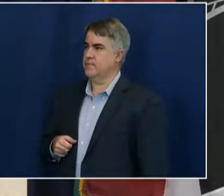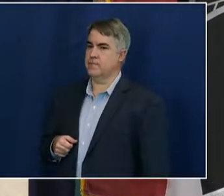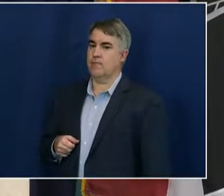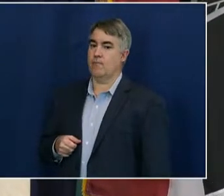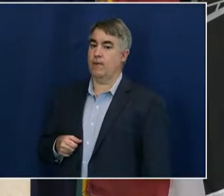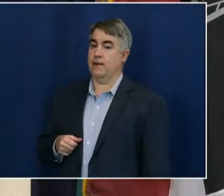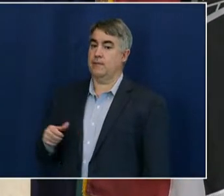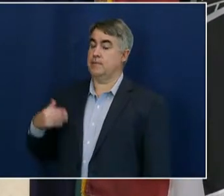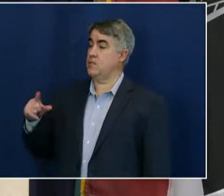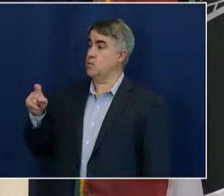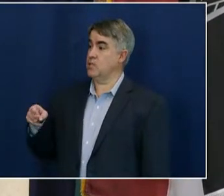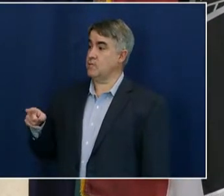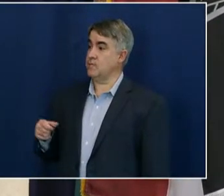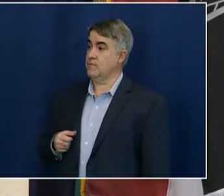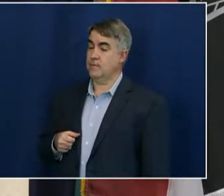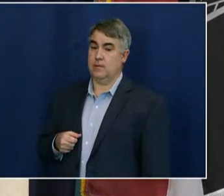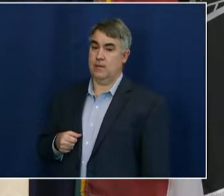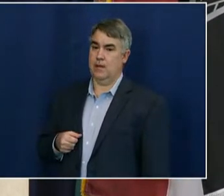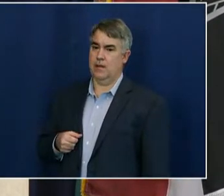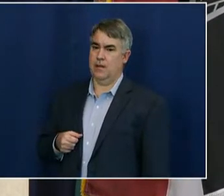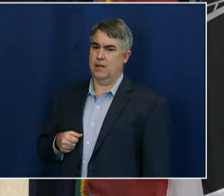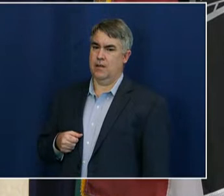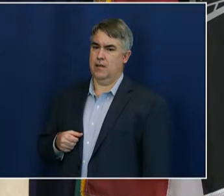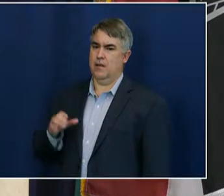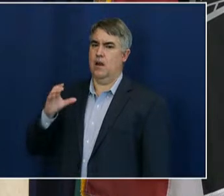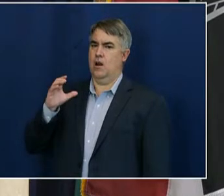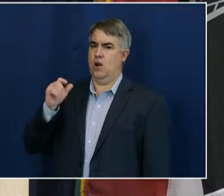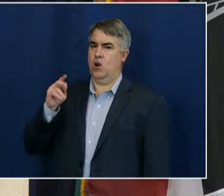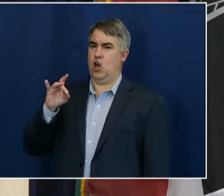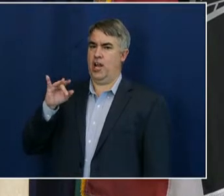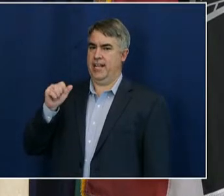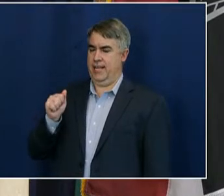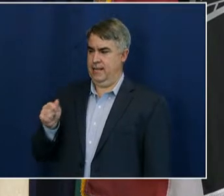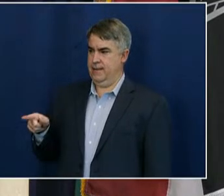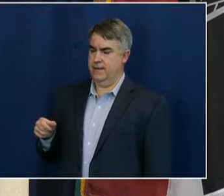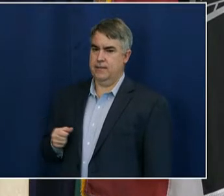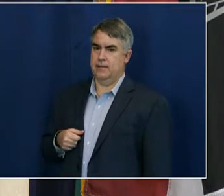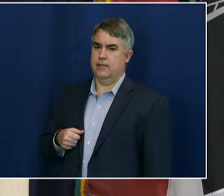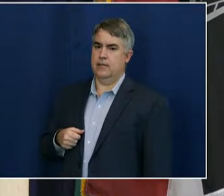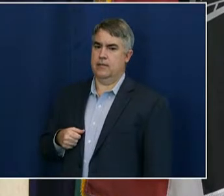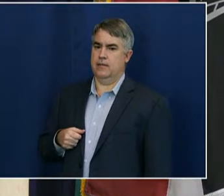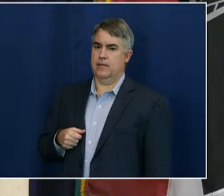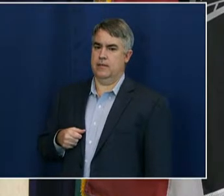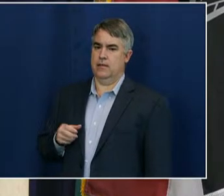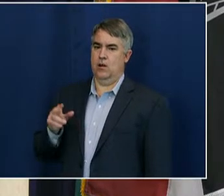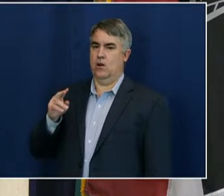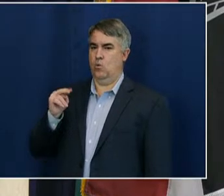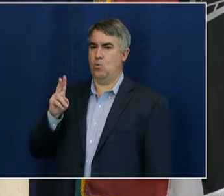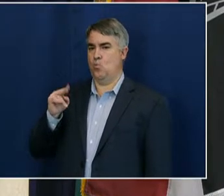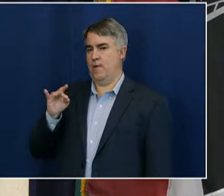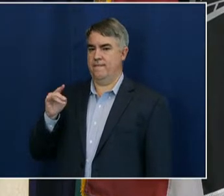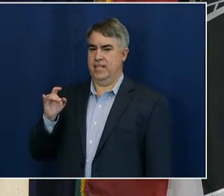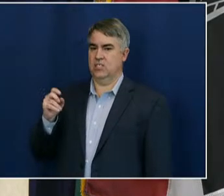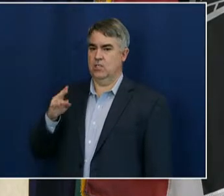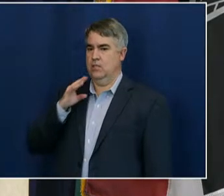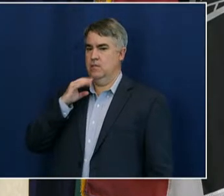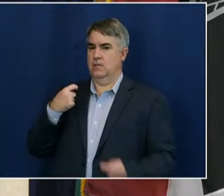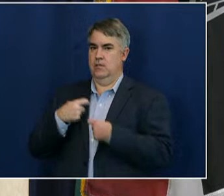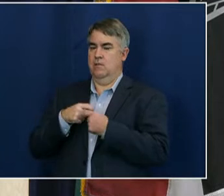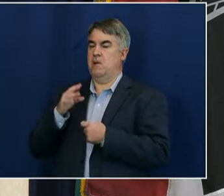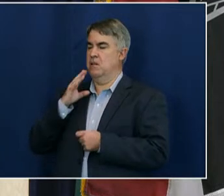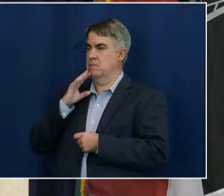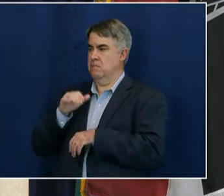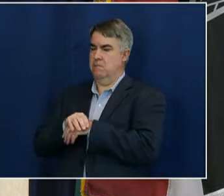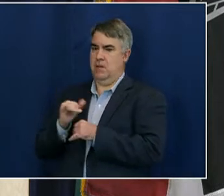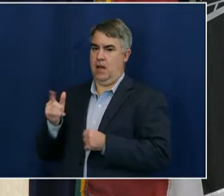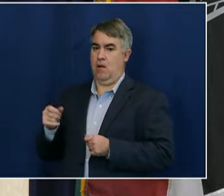This question is from Claudia Buccio with Univision San Diego. We know that Latinos are the most impacted